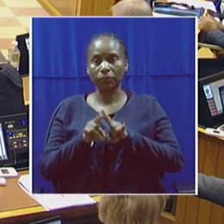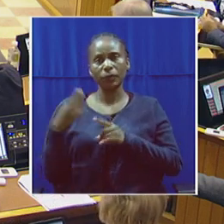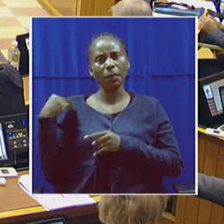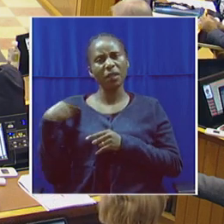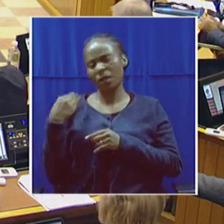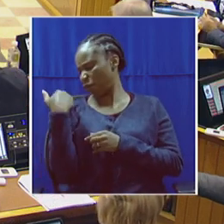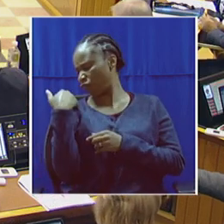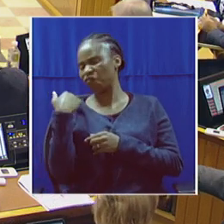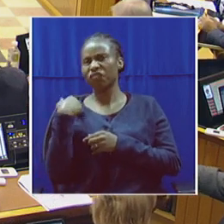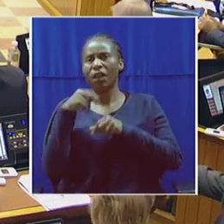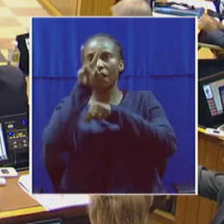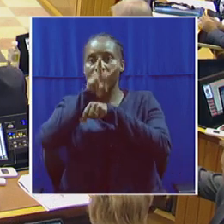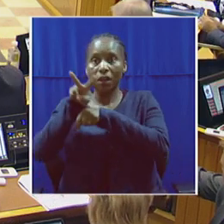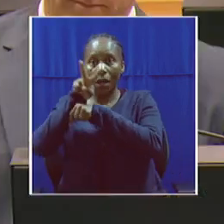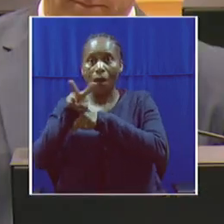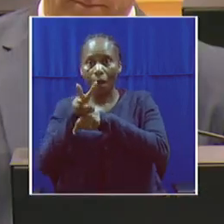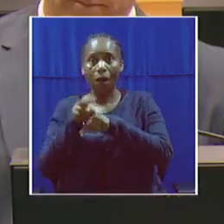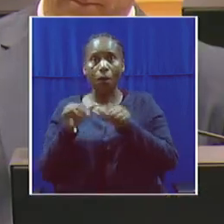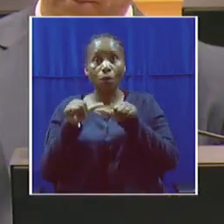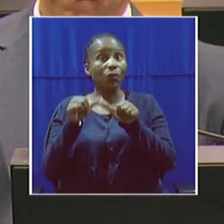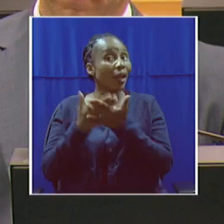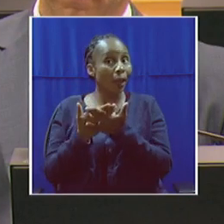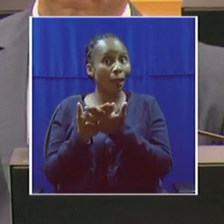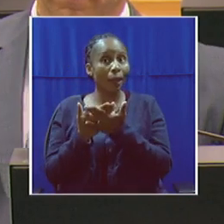oversight can I carry on continue